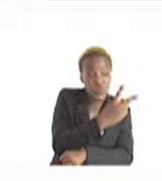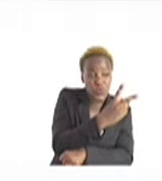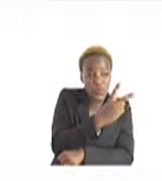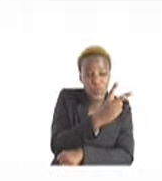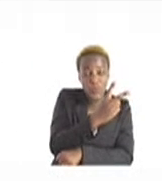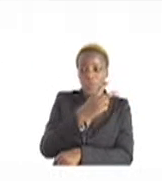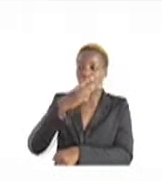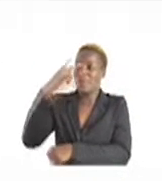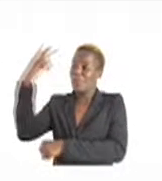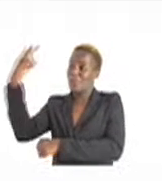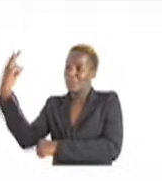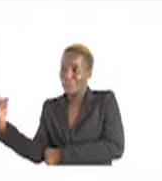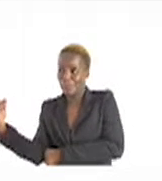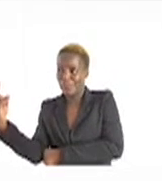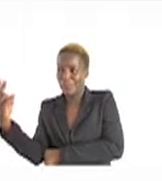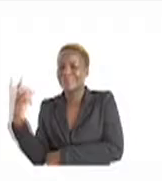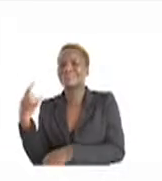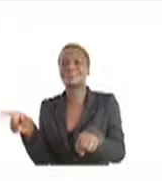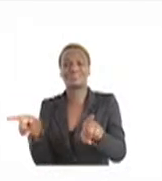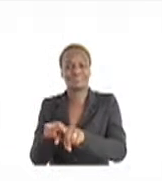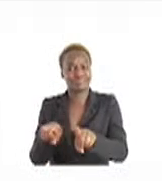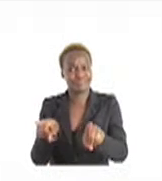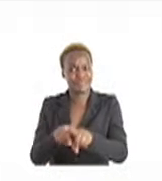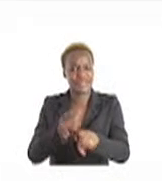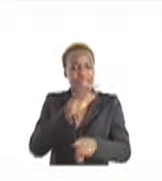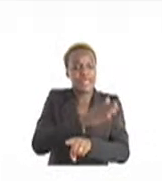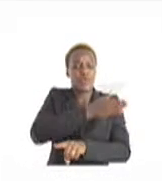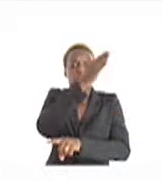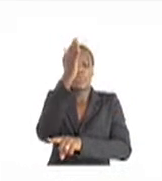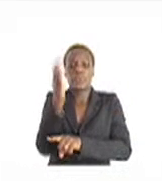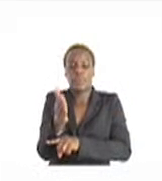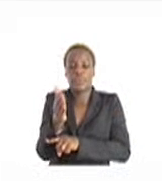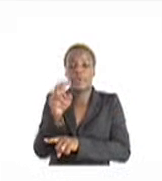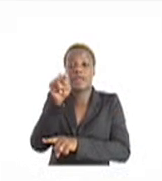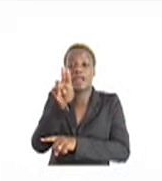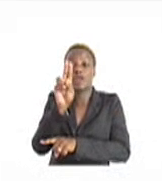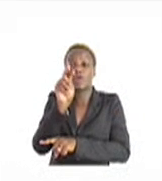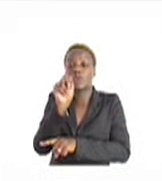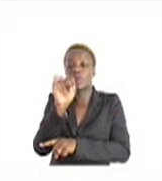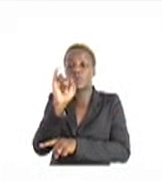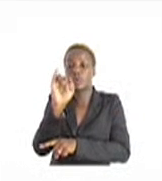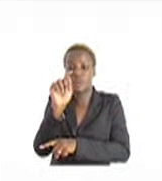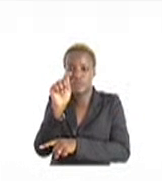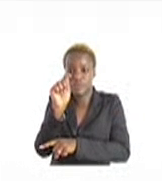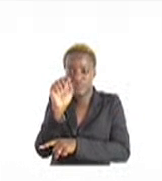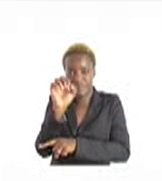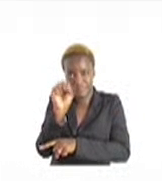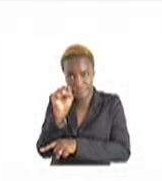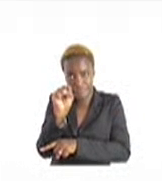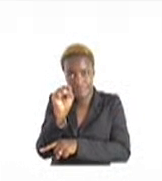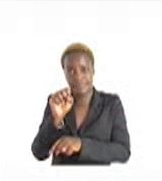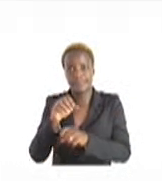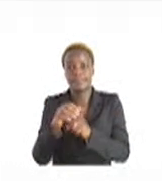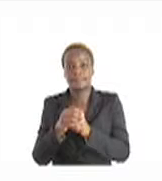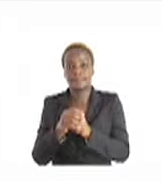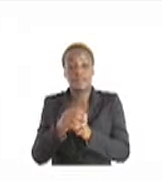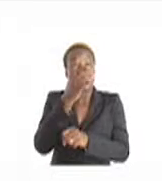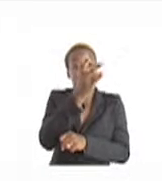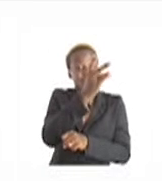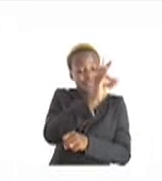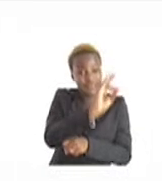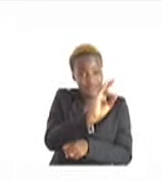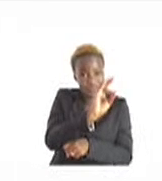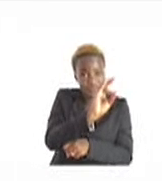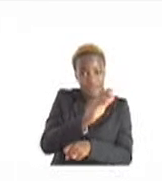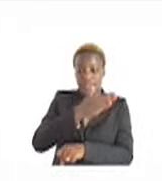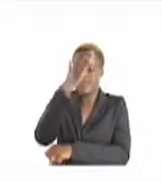do? We move on to the next one, which is at the place of the units. We have a 7 and we